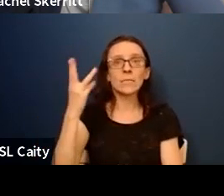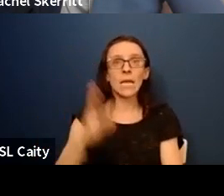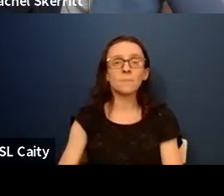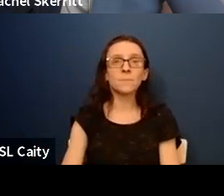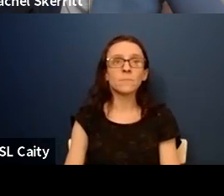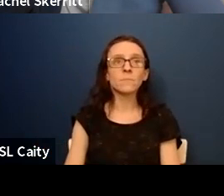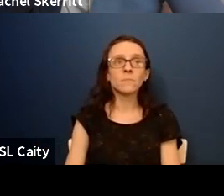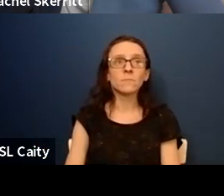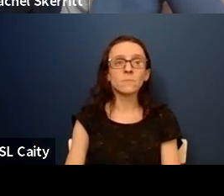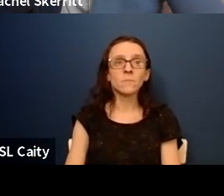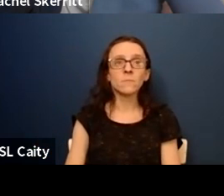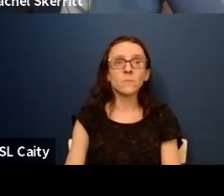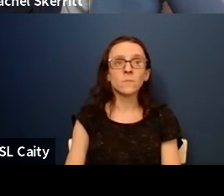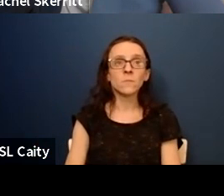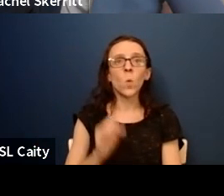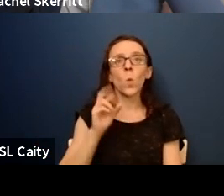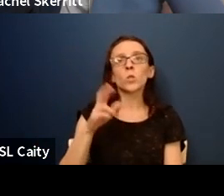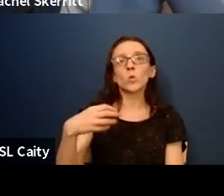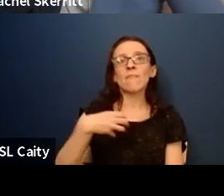Or is there an objection to that?